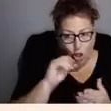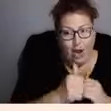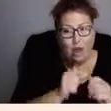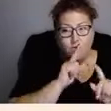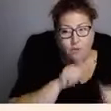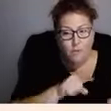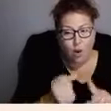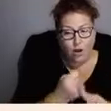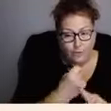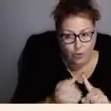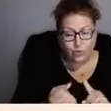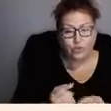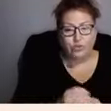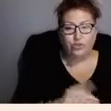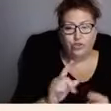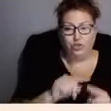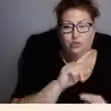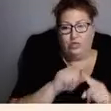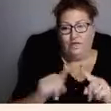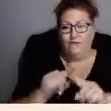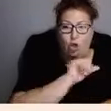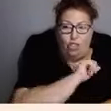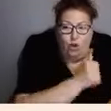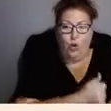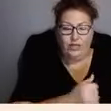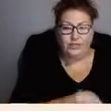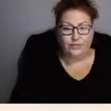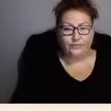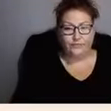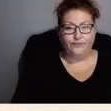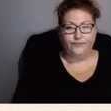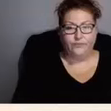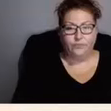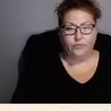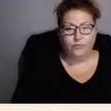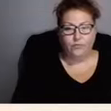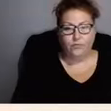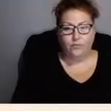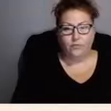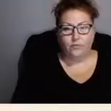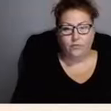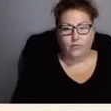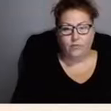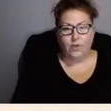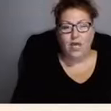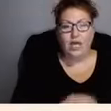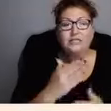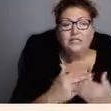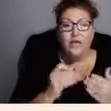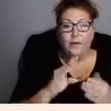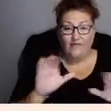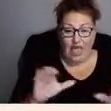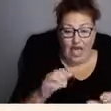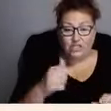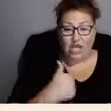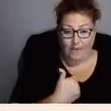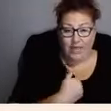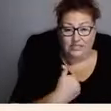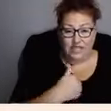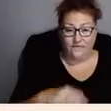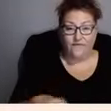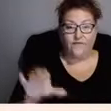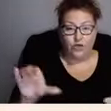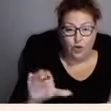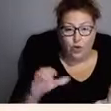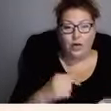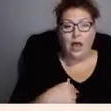to authorities. Some of the action steps that I myself am taking, I'm using social media